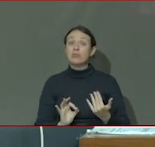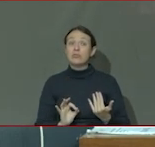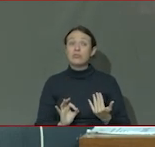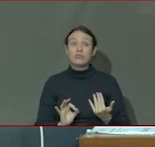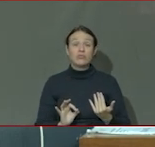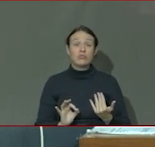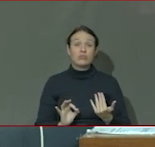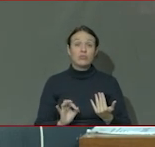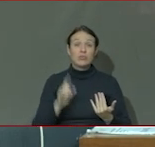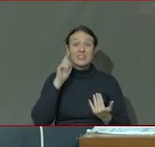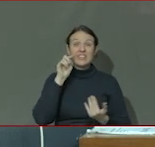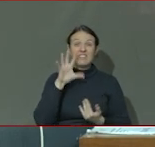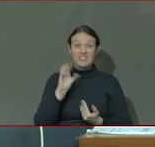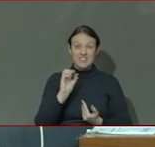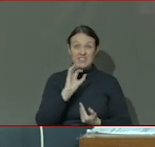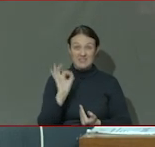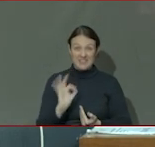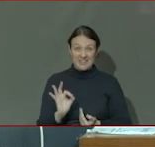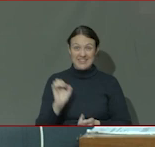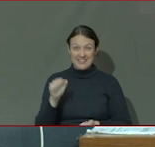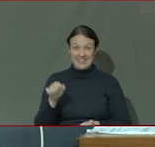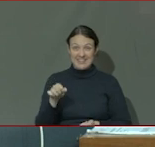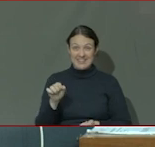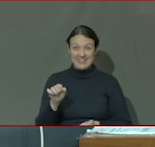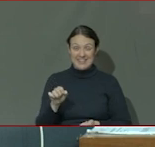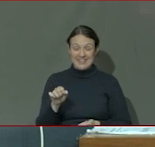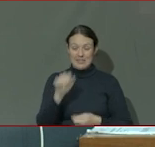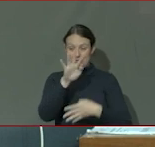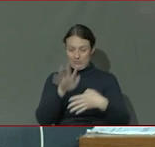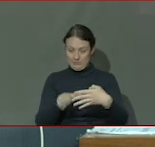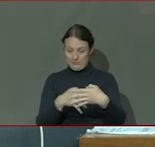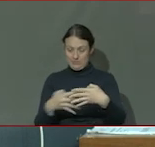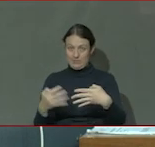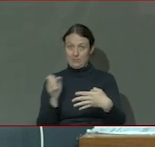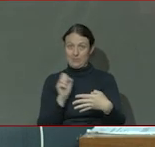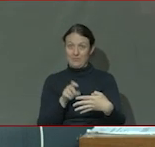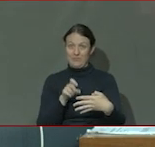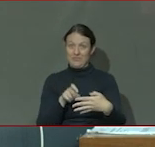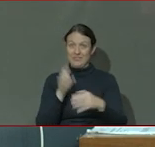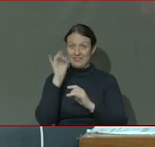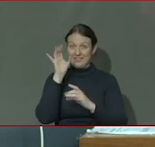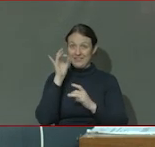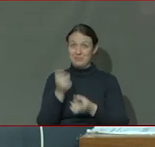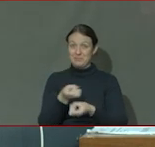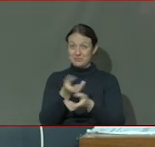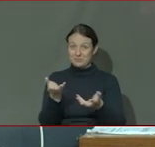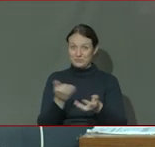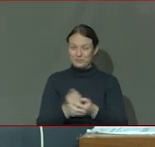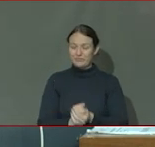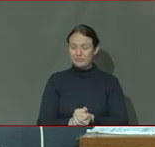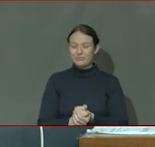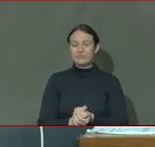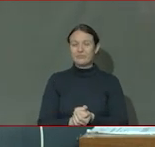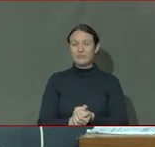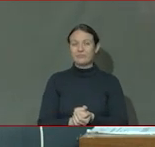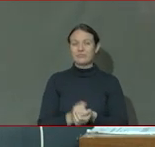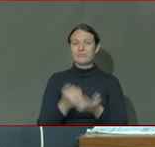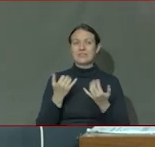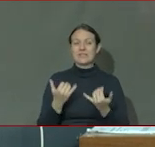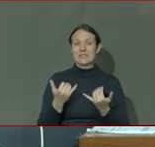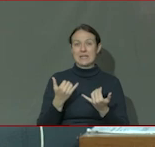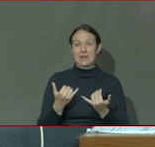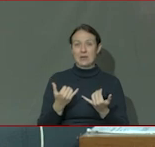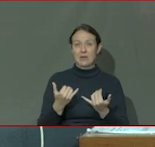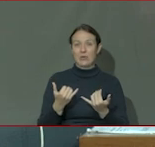Do you see it's 50%? So you always look at the Punnett square, it gives you information. Now, people, I want you to